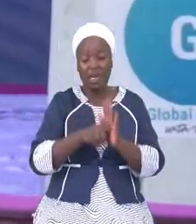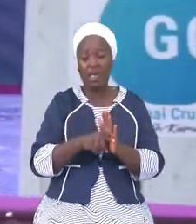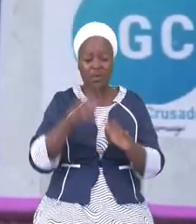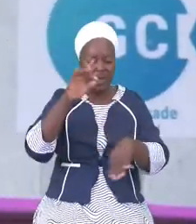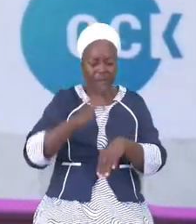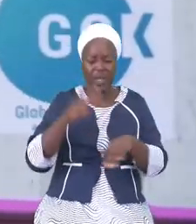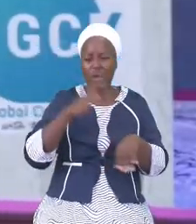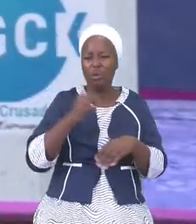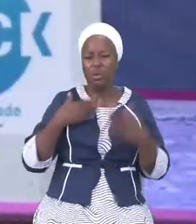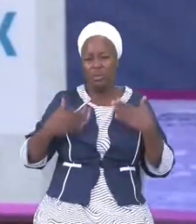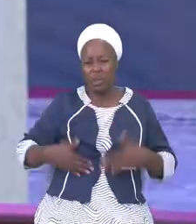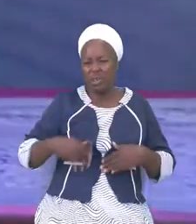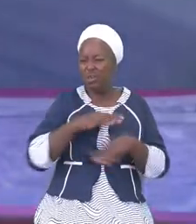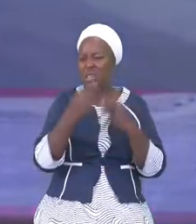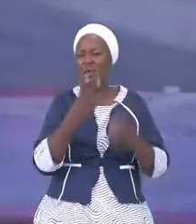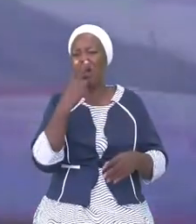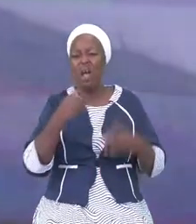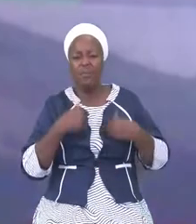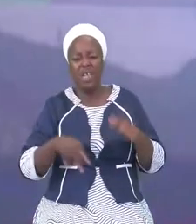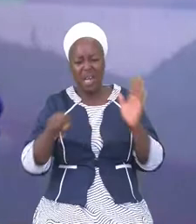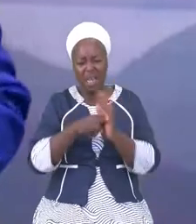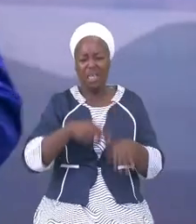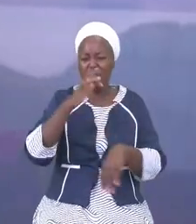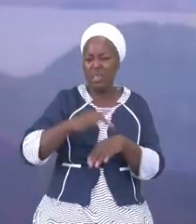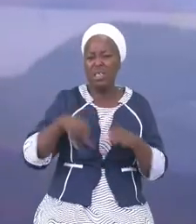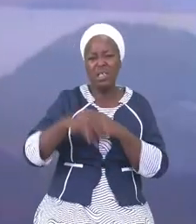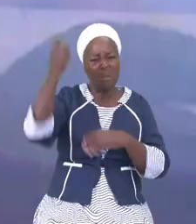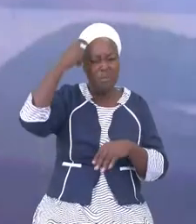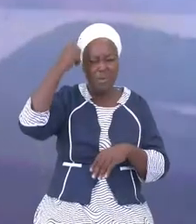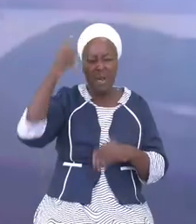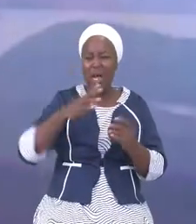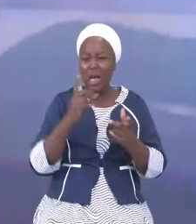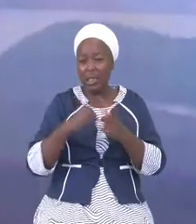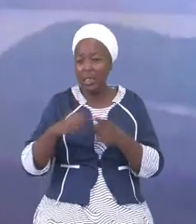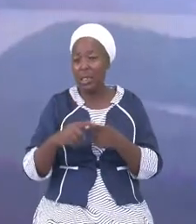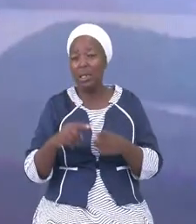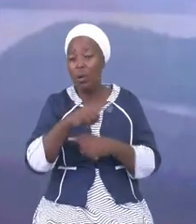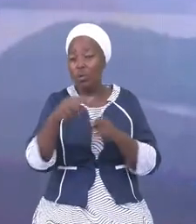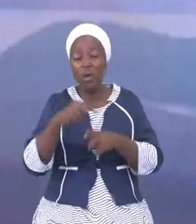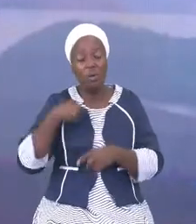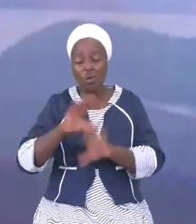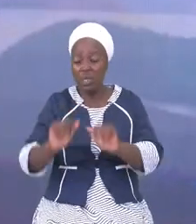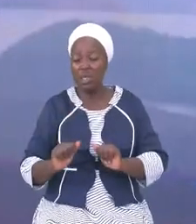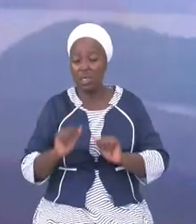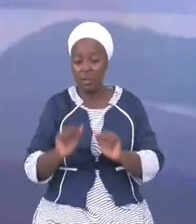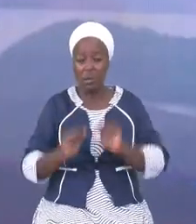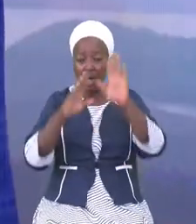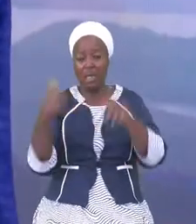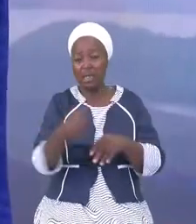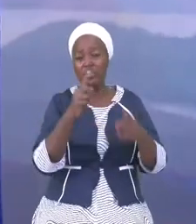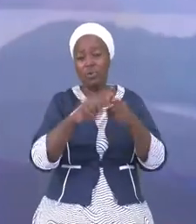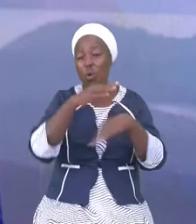they have a negative effect on the brain. And when we give ourselves to those things,